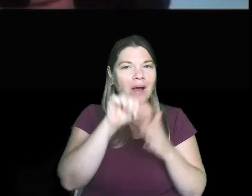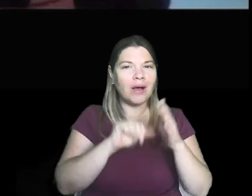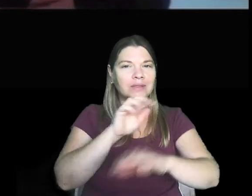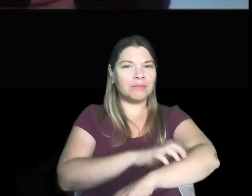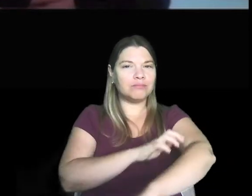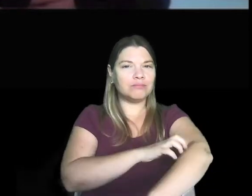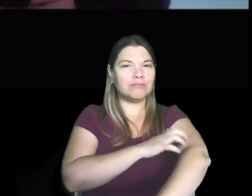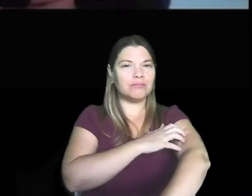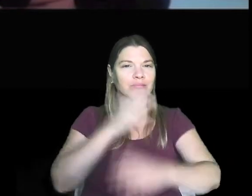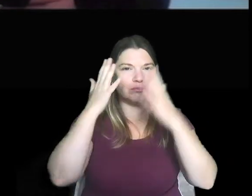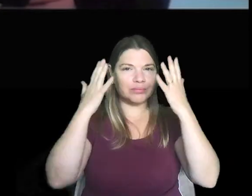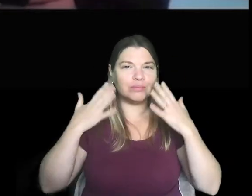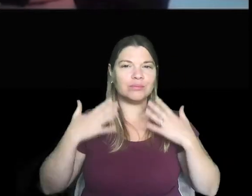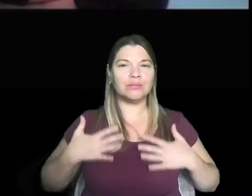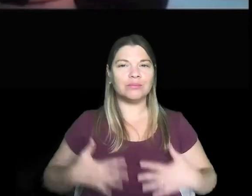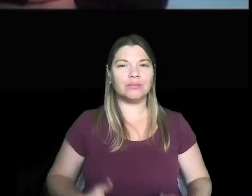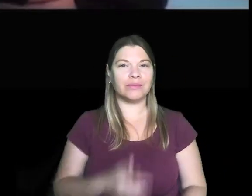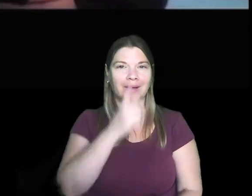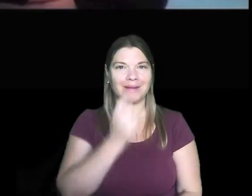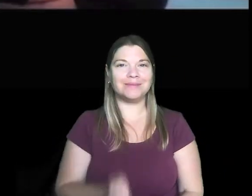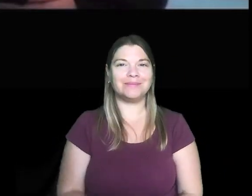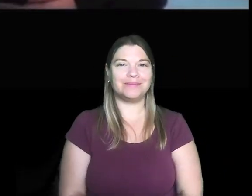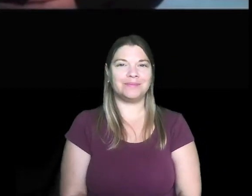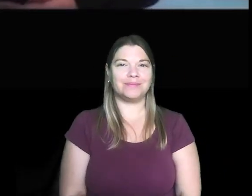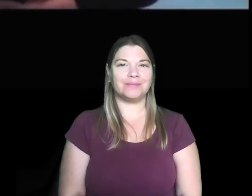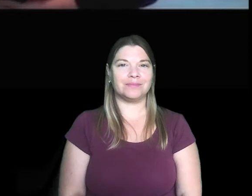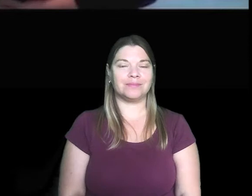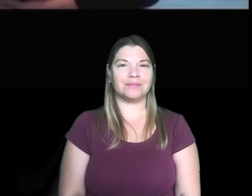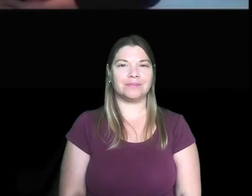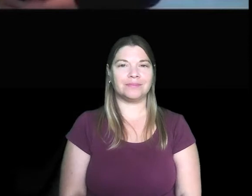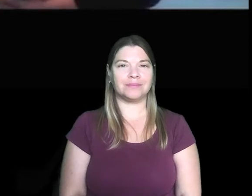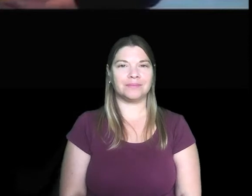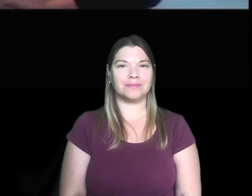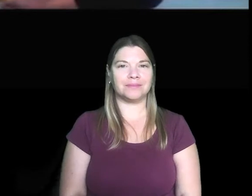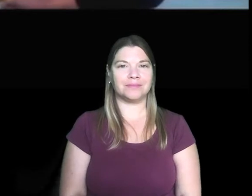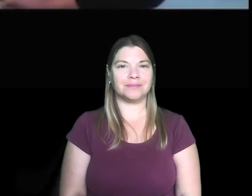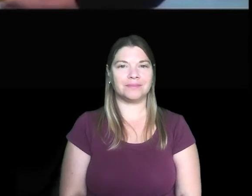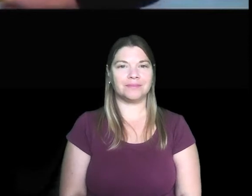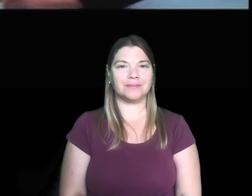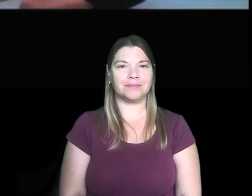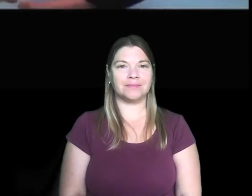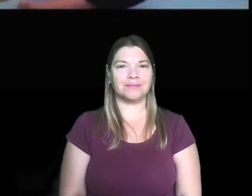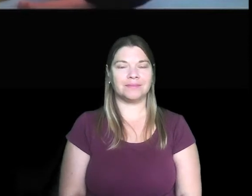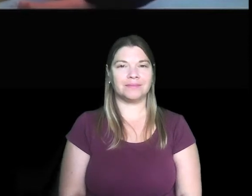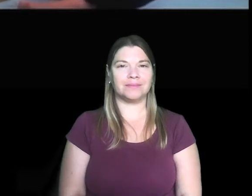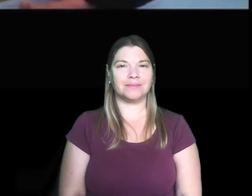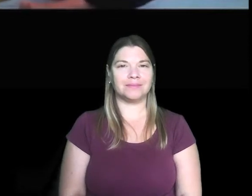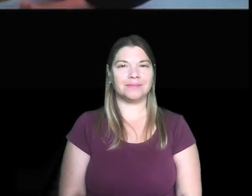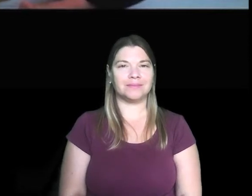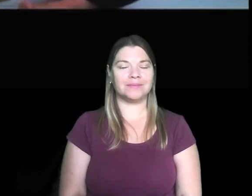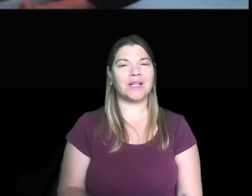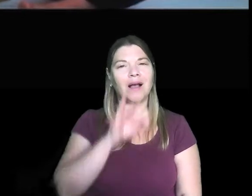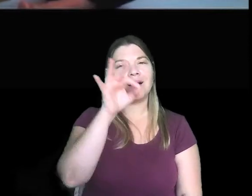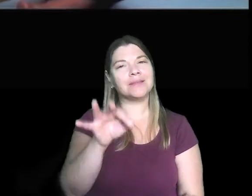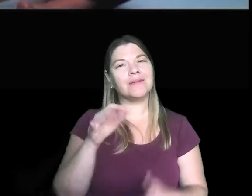their fingertips down their necks, along their shoulders and arms, across their torso and back, and down their legs. How does it